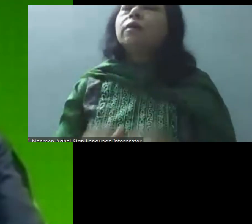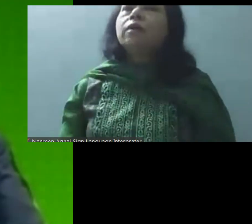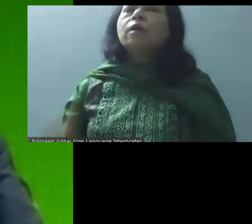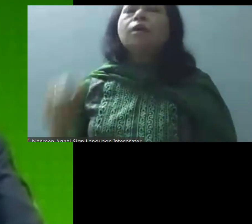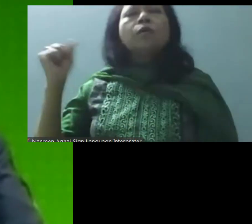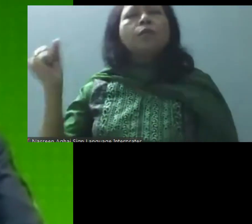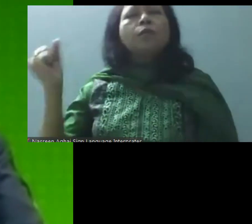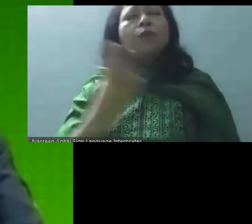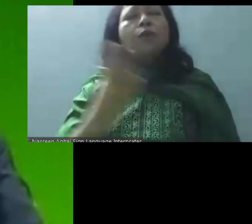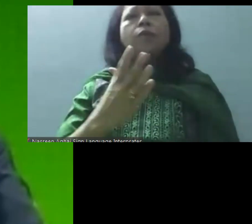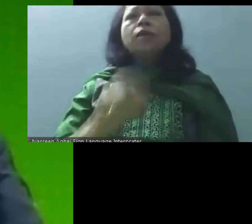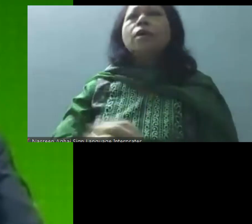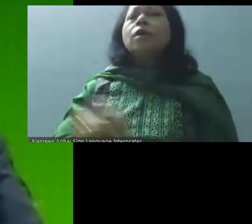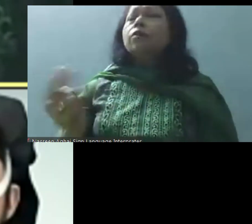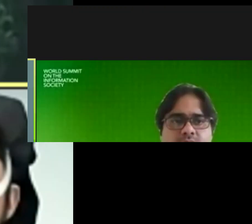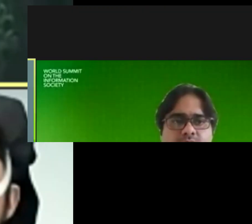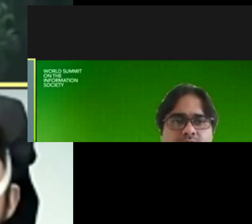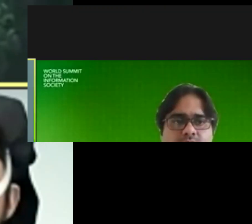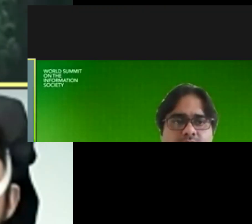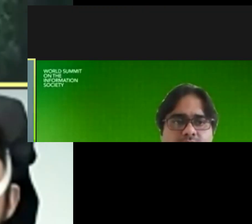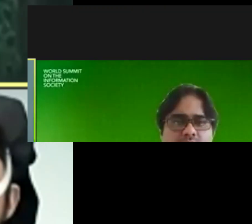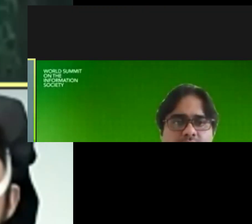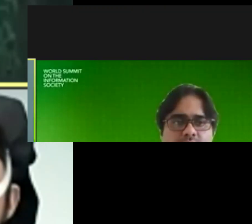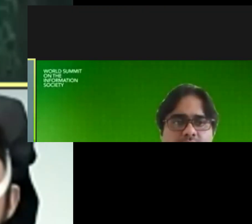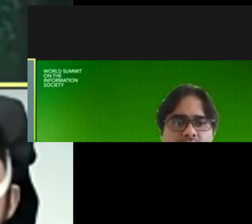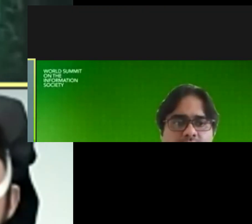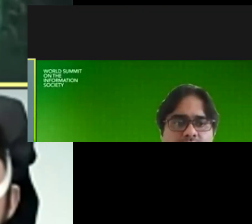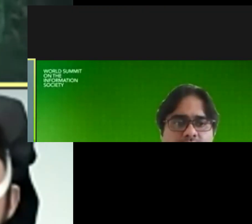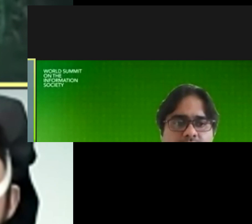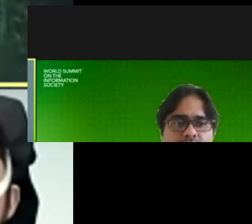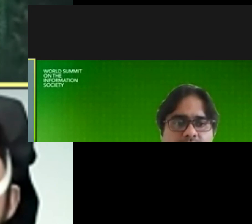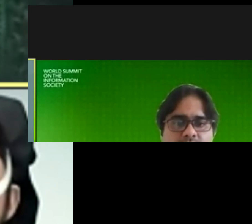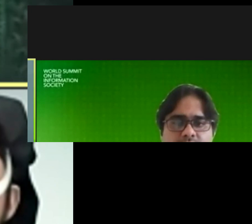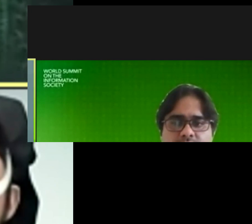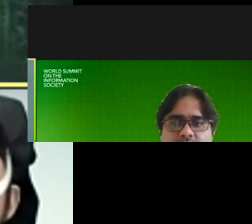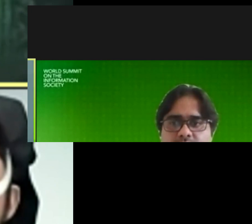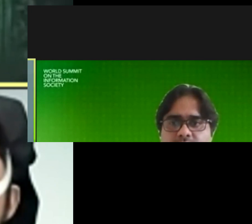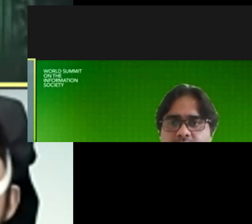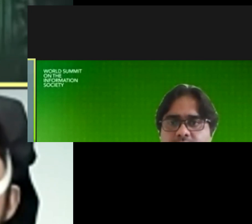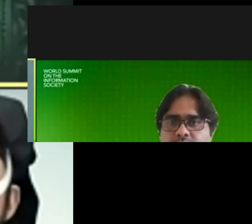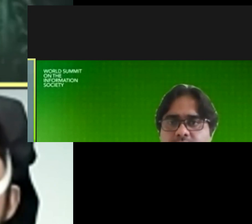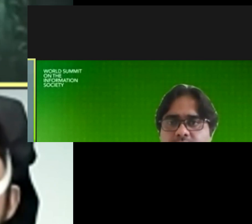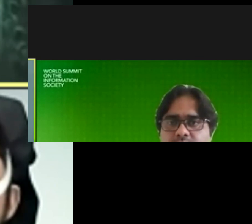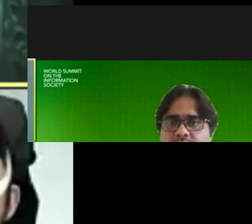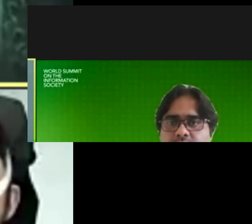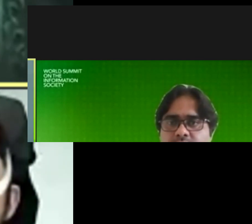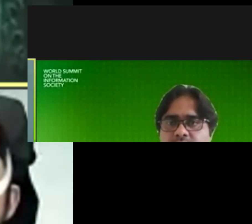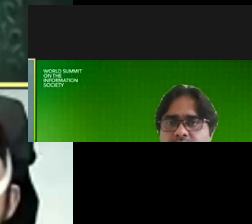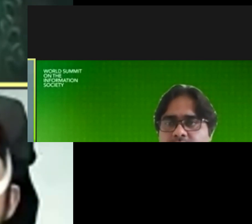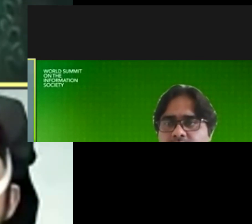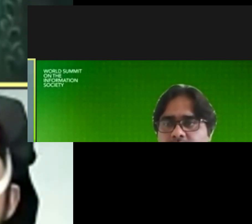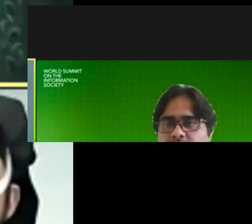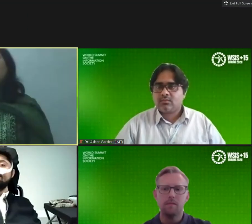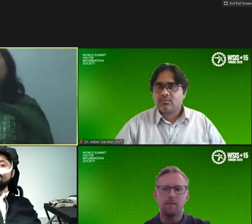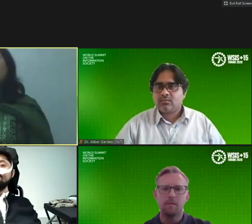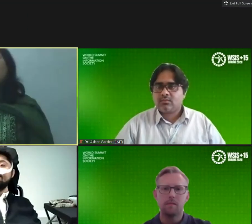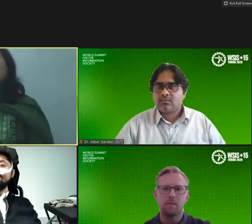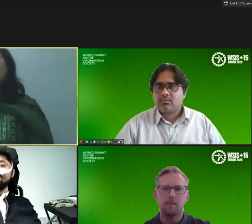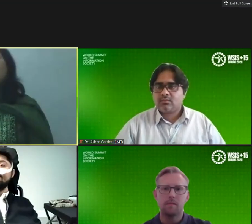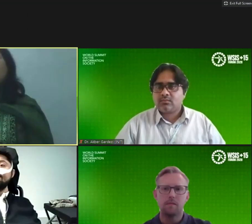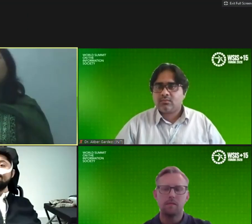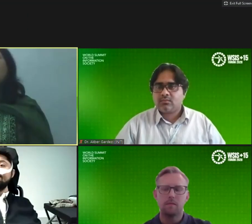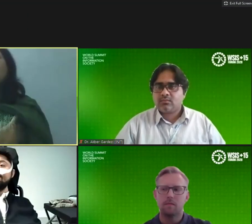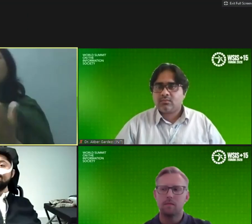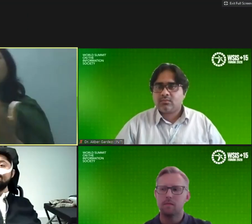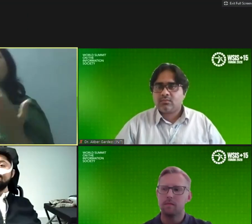past this transition very quickly, which might have otherwise taken a longer time. And now we are, as a